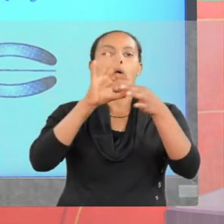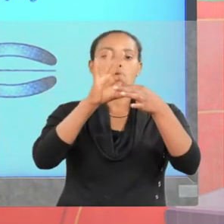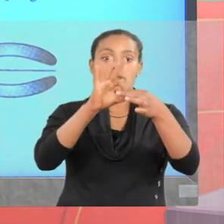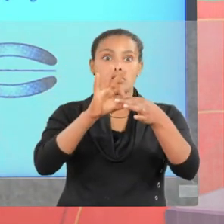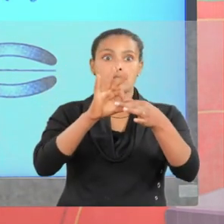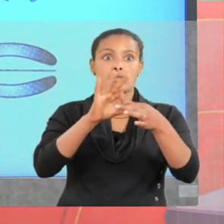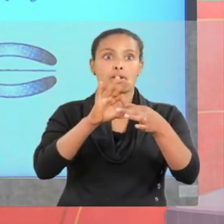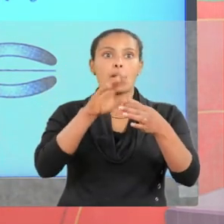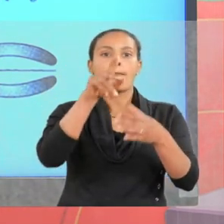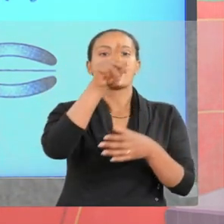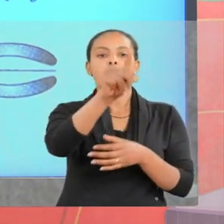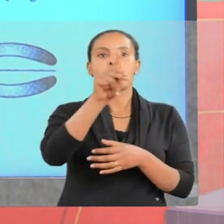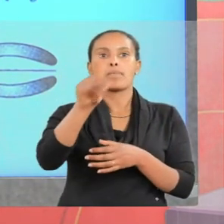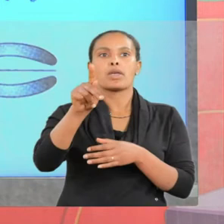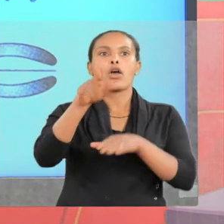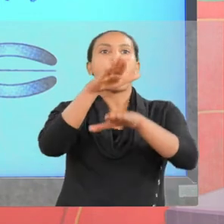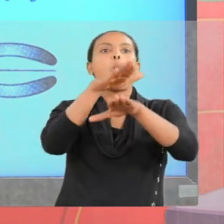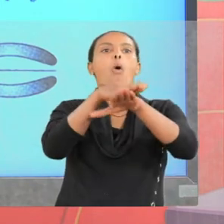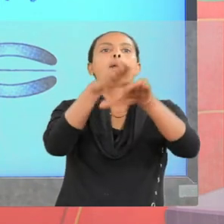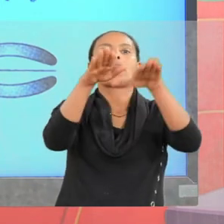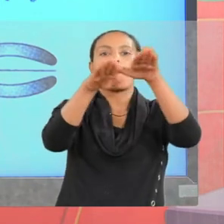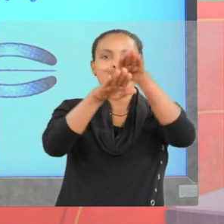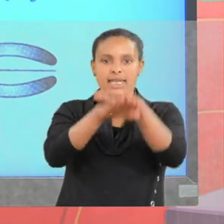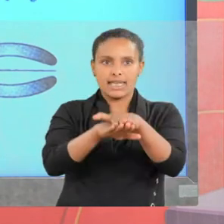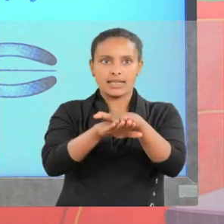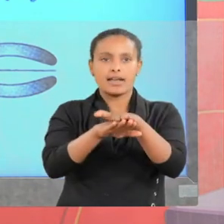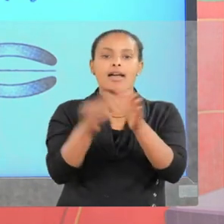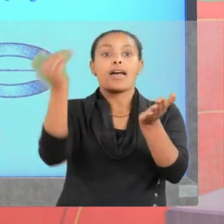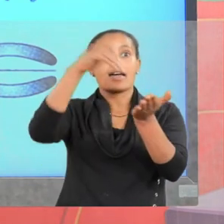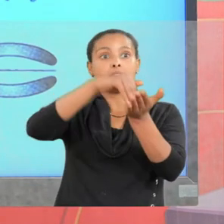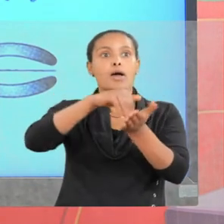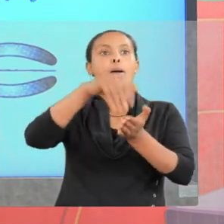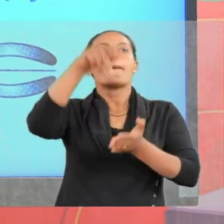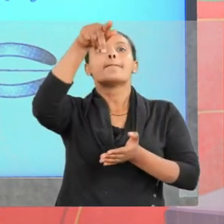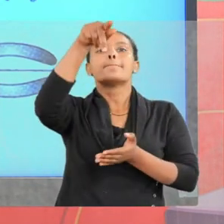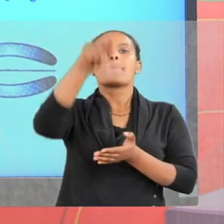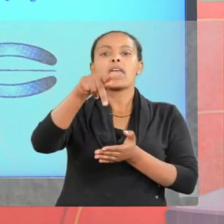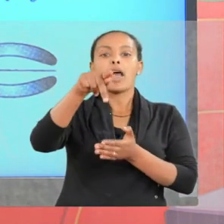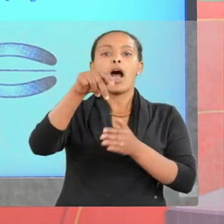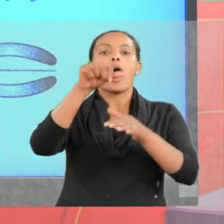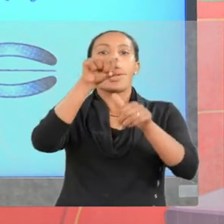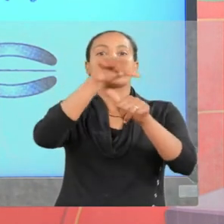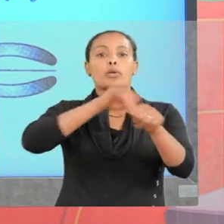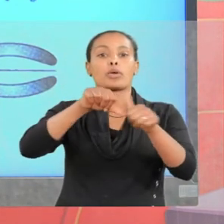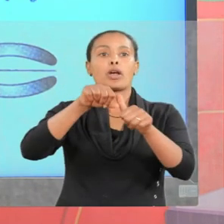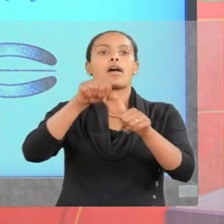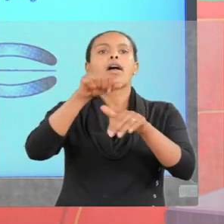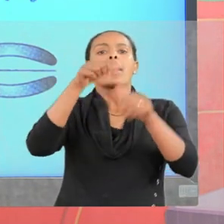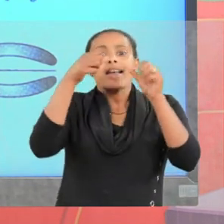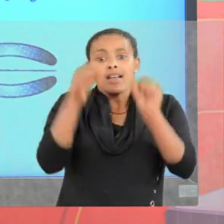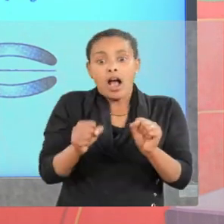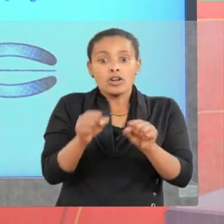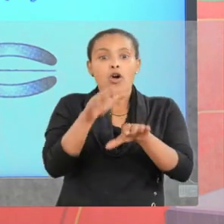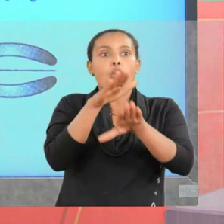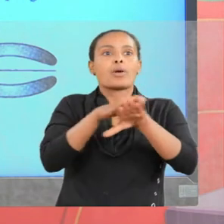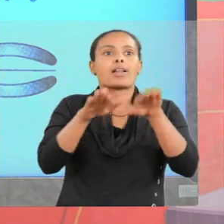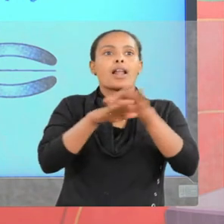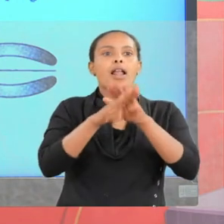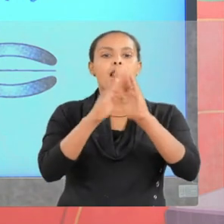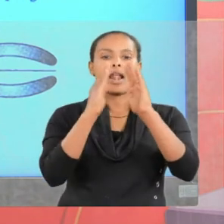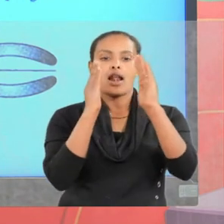you see, pp overlapping. Again, p atomic orbitals can overlap